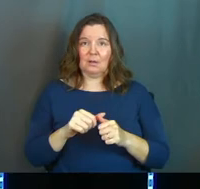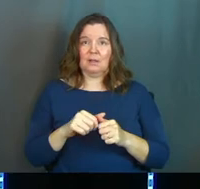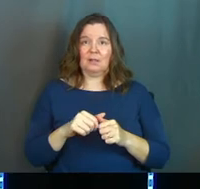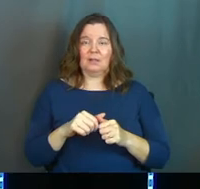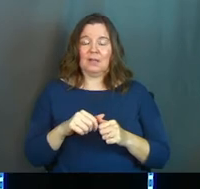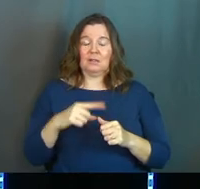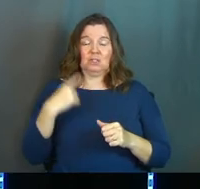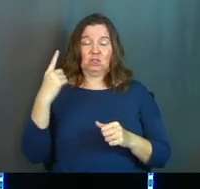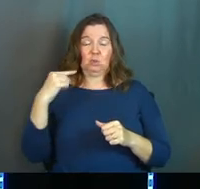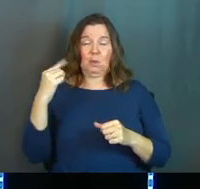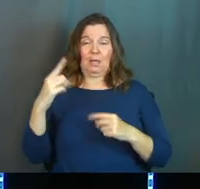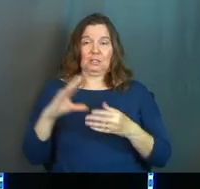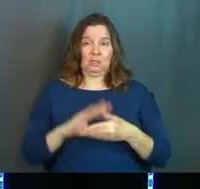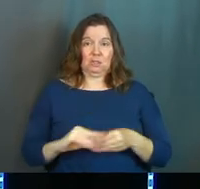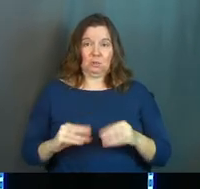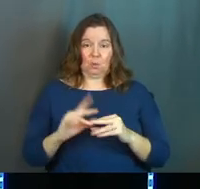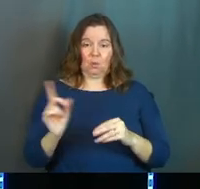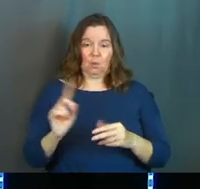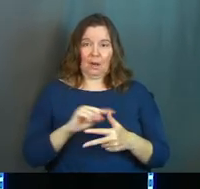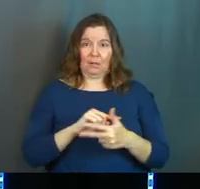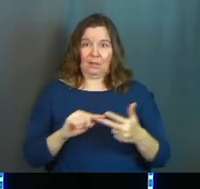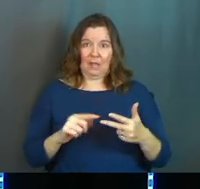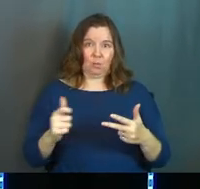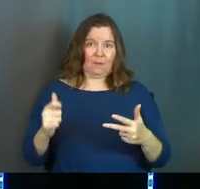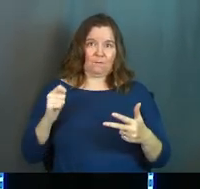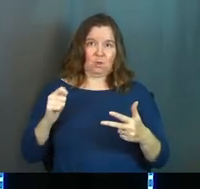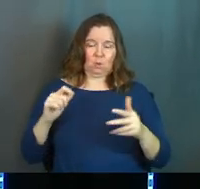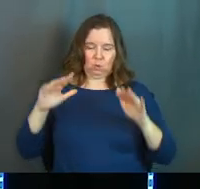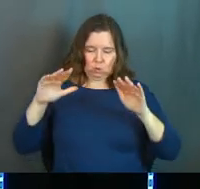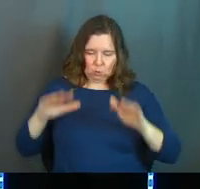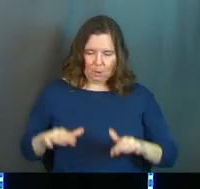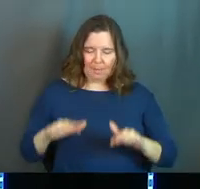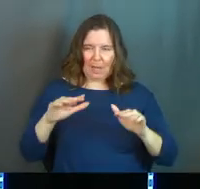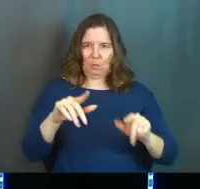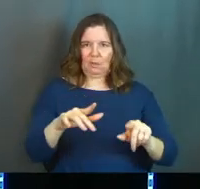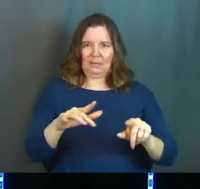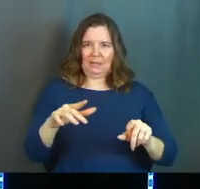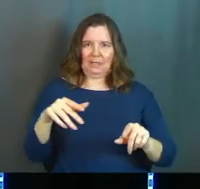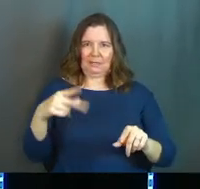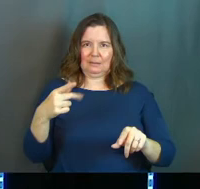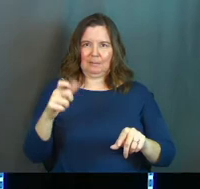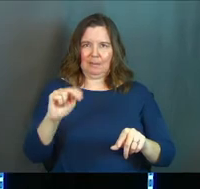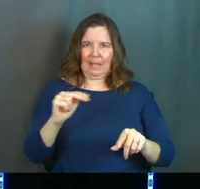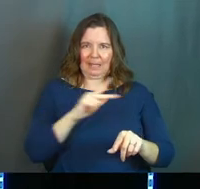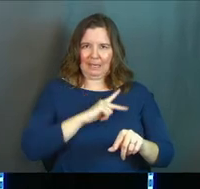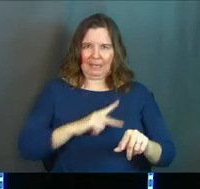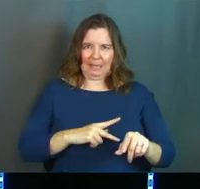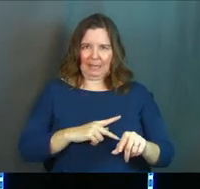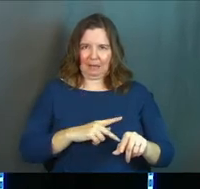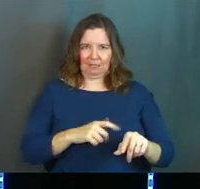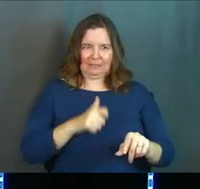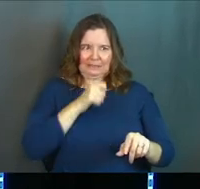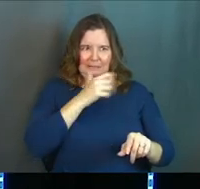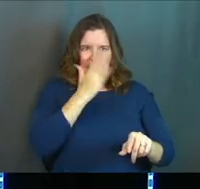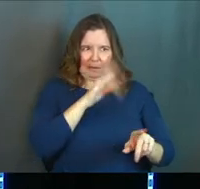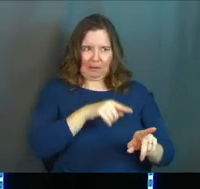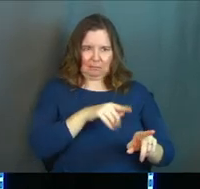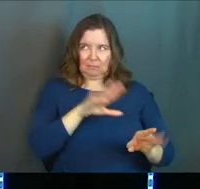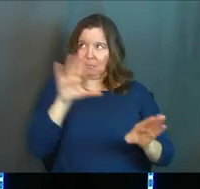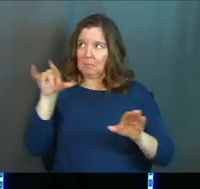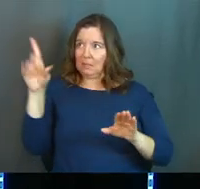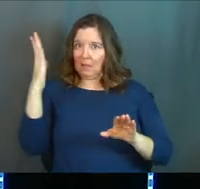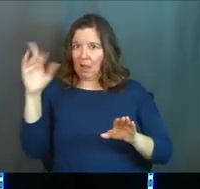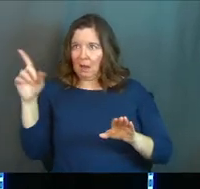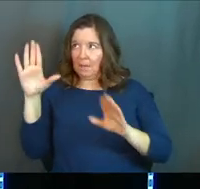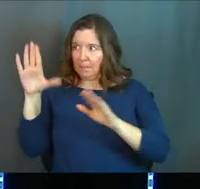there's this wild story, right, where they refuse to bow to this pagan king because he's not God. We're not going to bow to him. The king says,